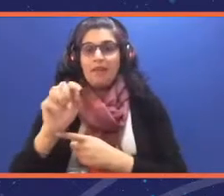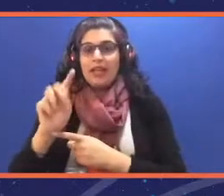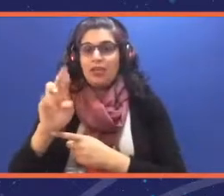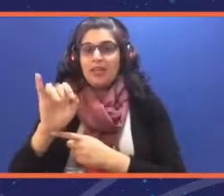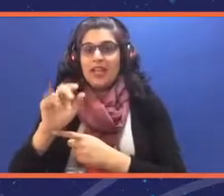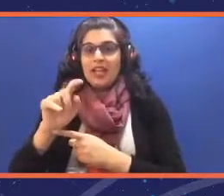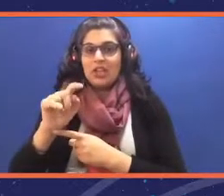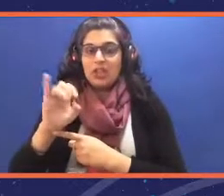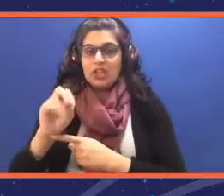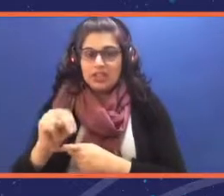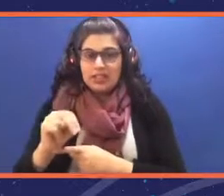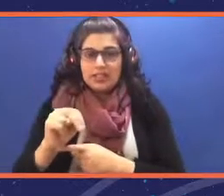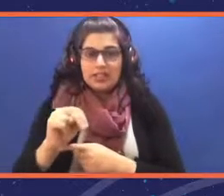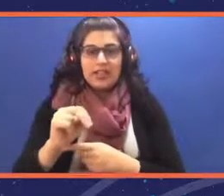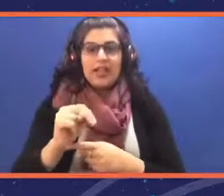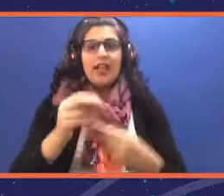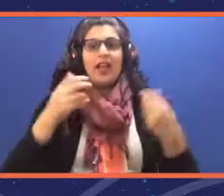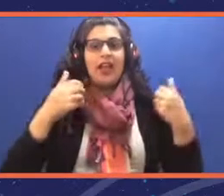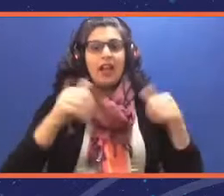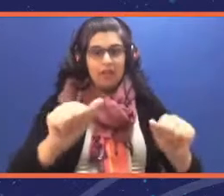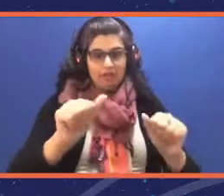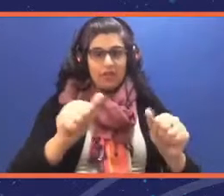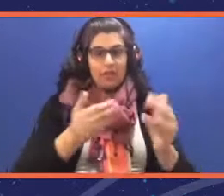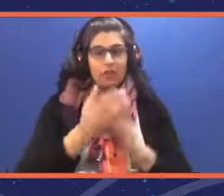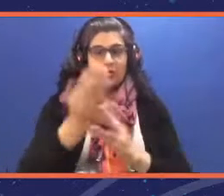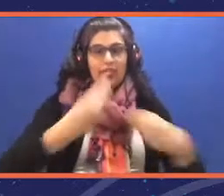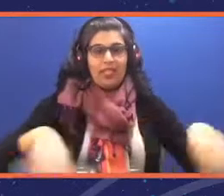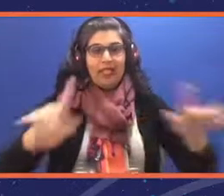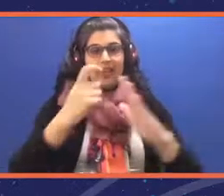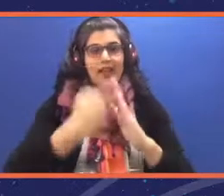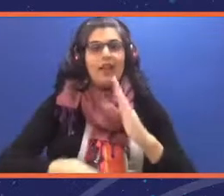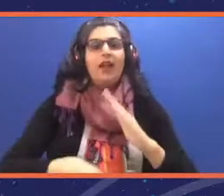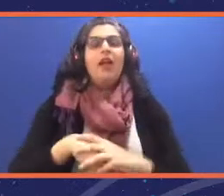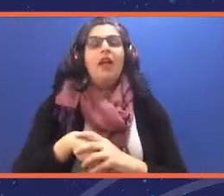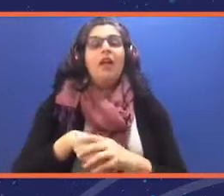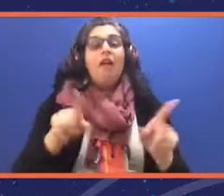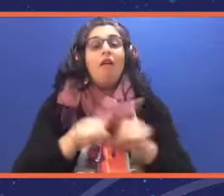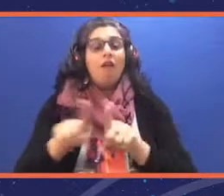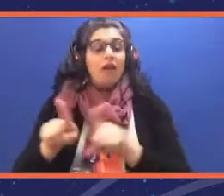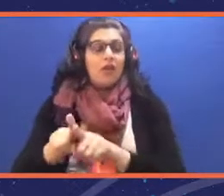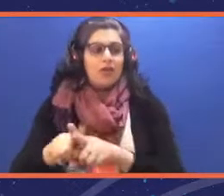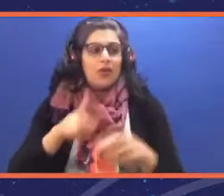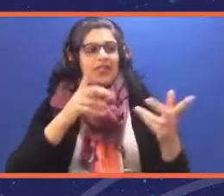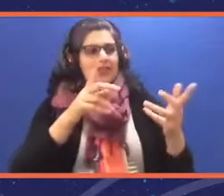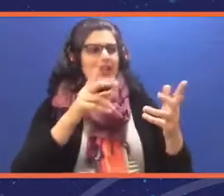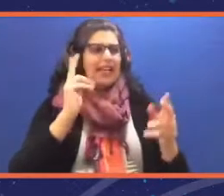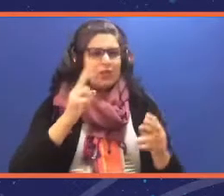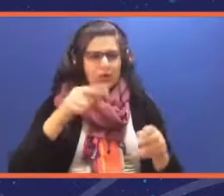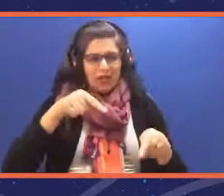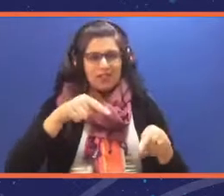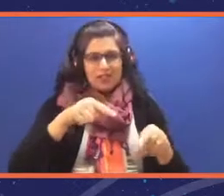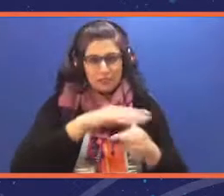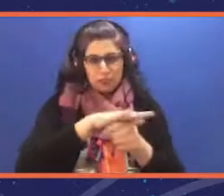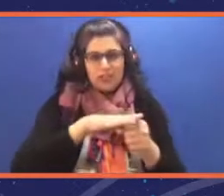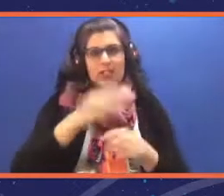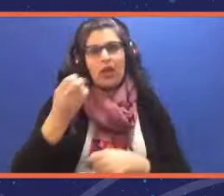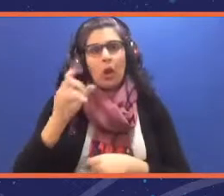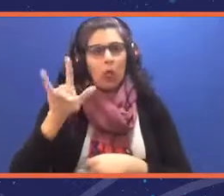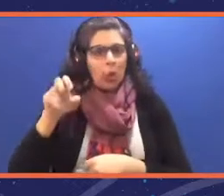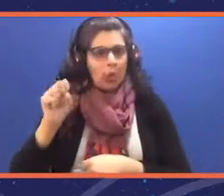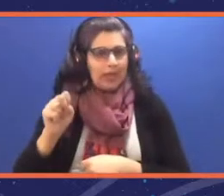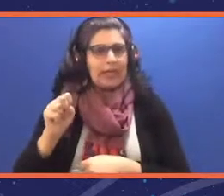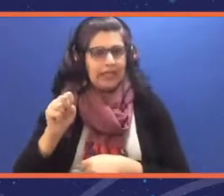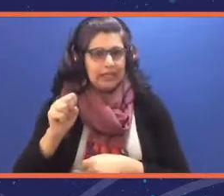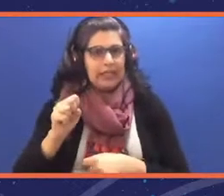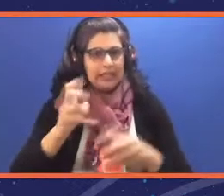Shumi Land Tax, and also learn about the history of this bioregion and Ohlone territory. And finally, we invite you